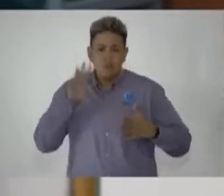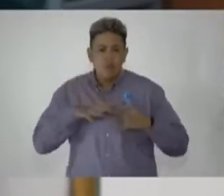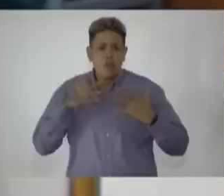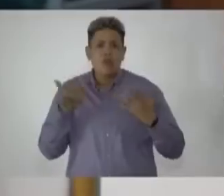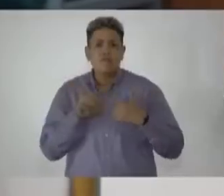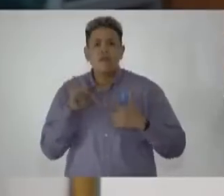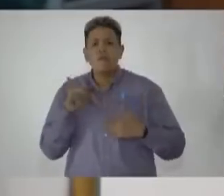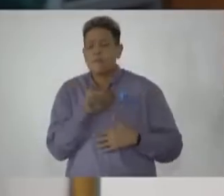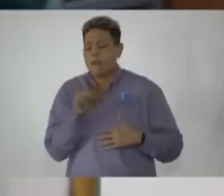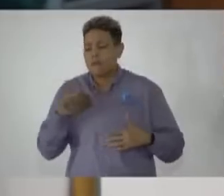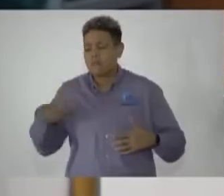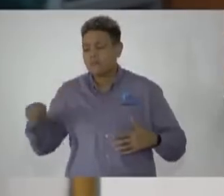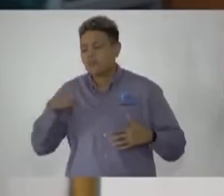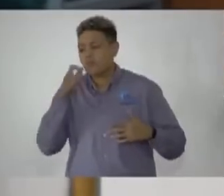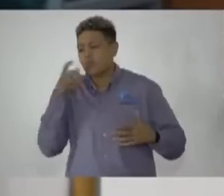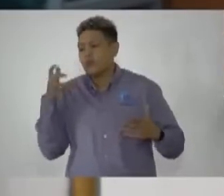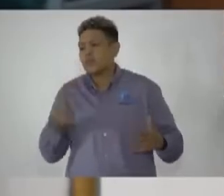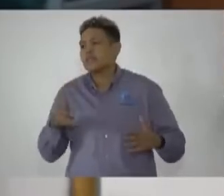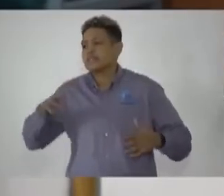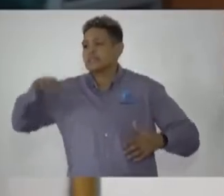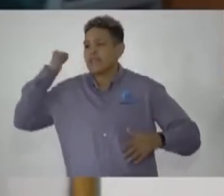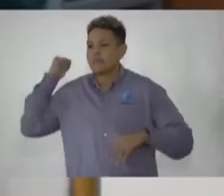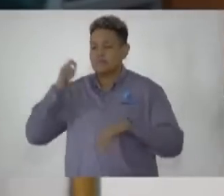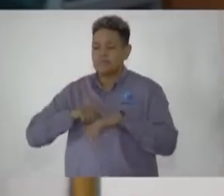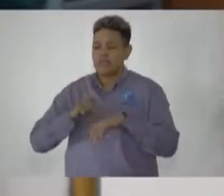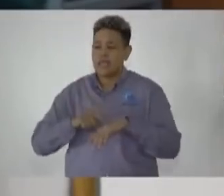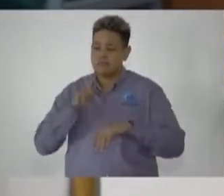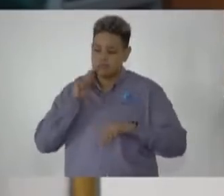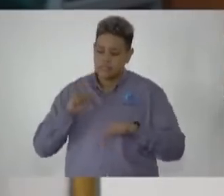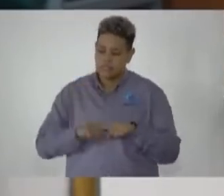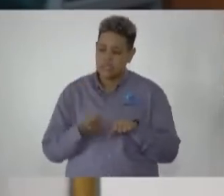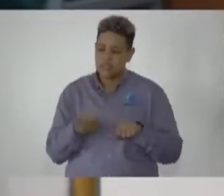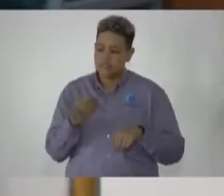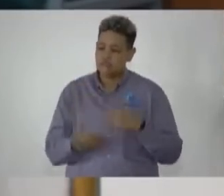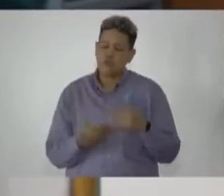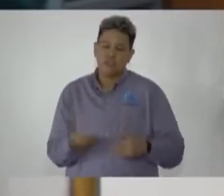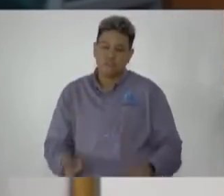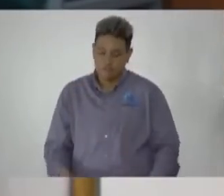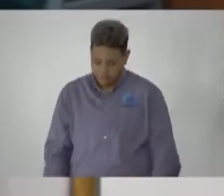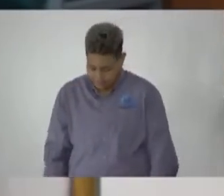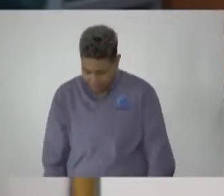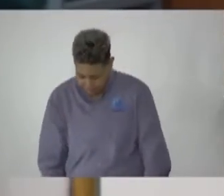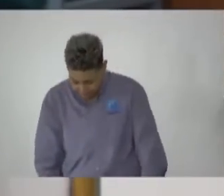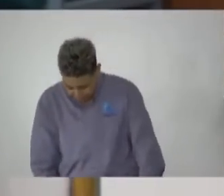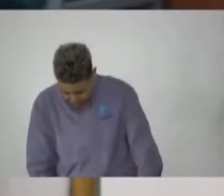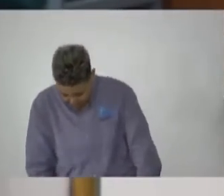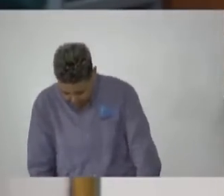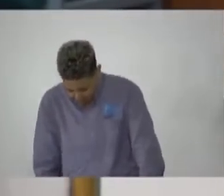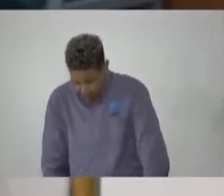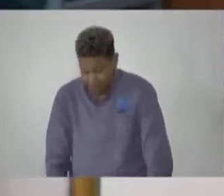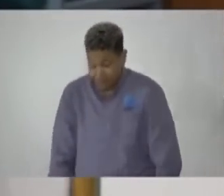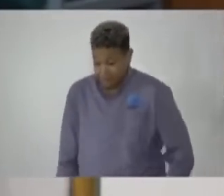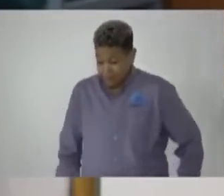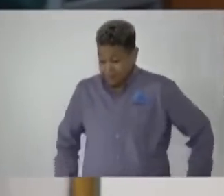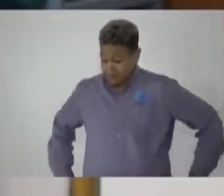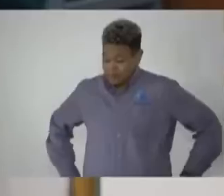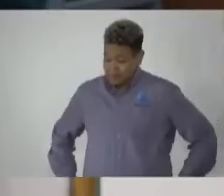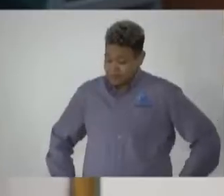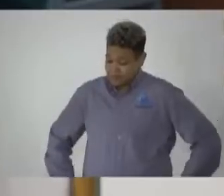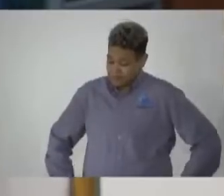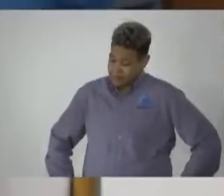my colleagues who were the pioneers in the effort to get us here